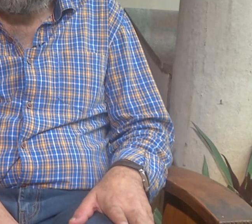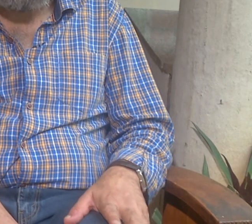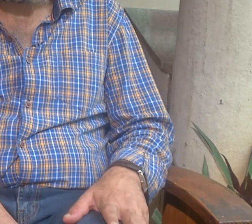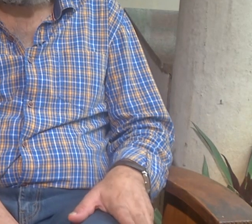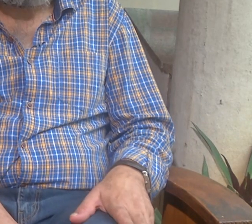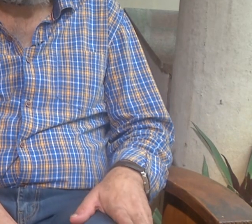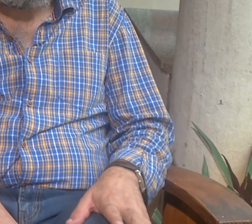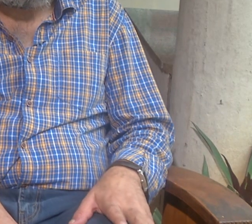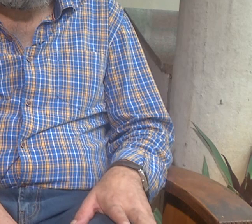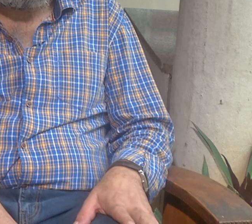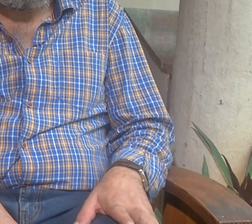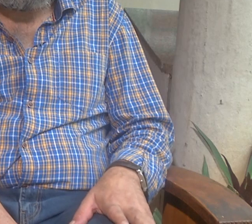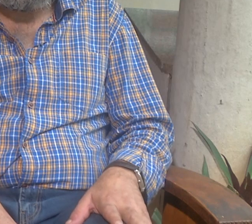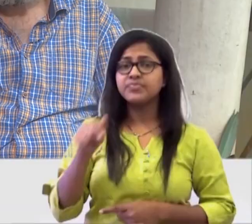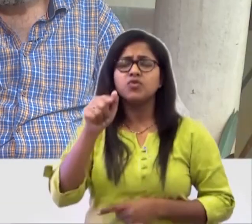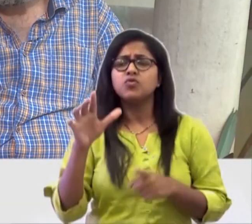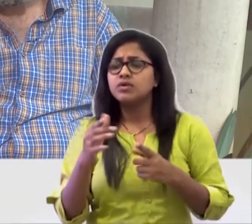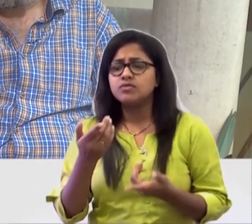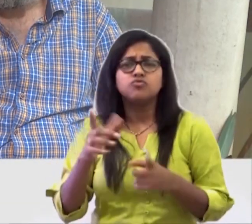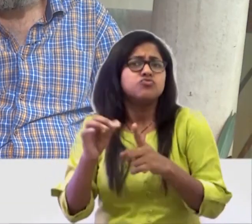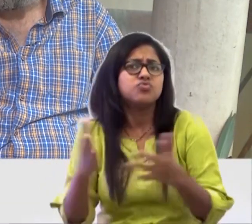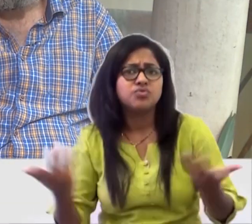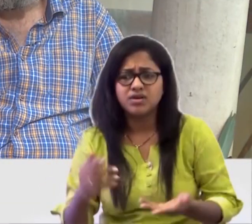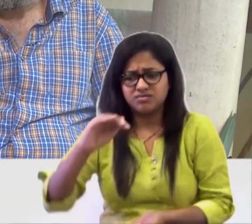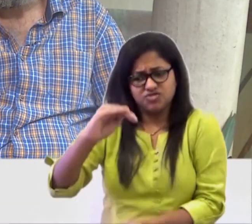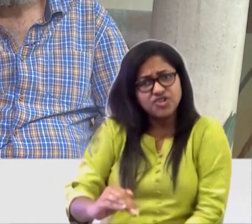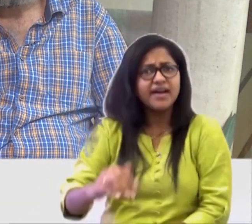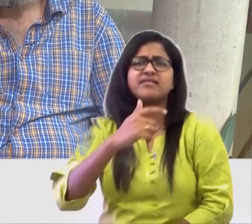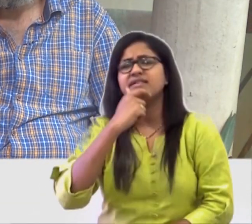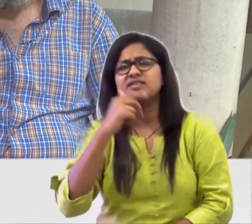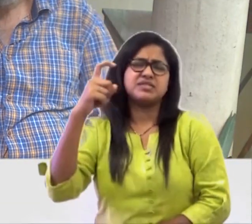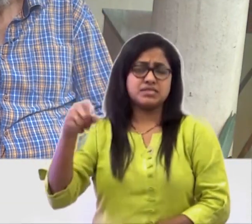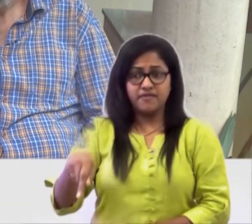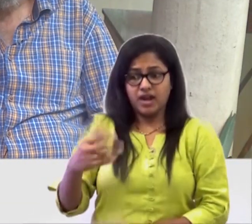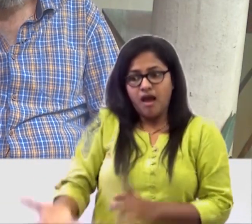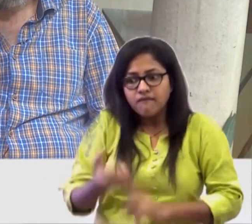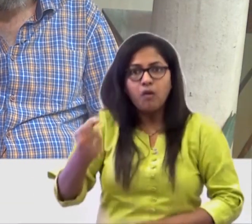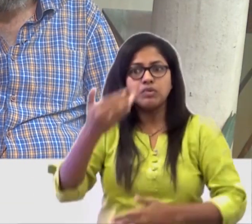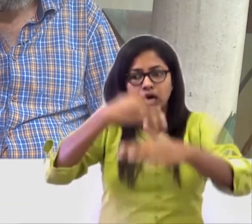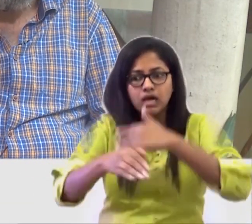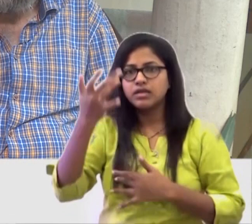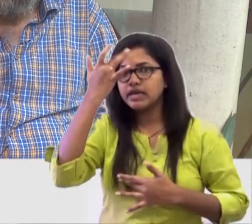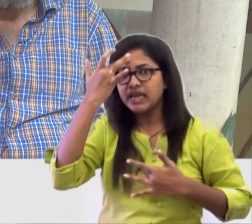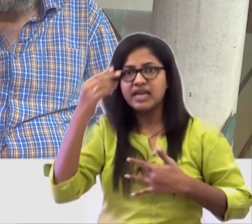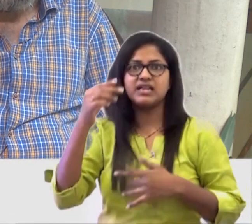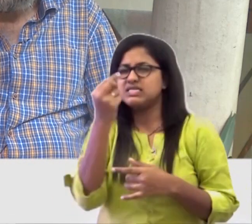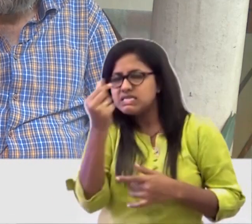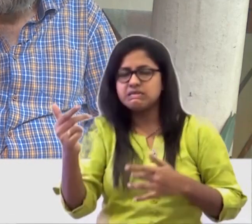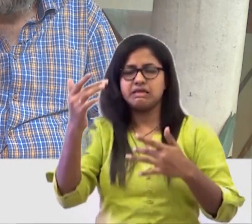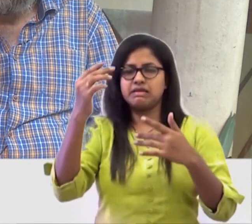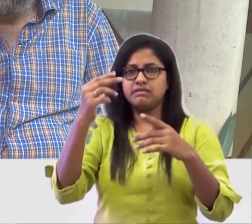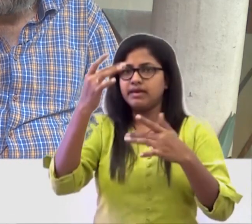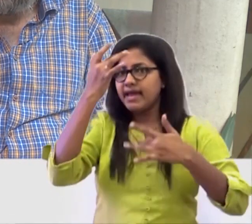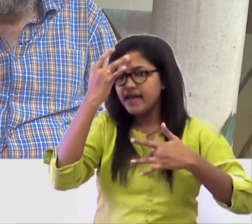couple talking with a child in the background. What do you do when your only child, age 7, is diagnosed with a rare